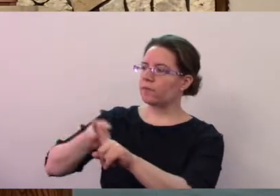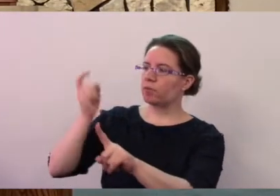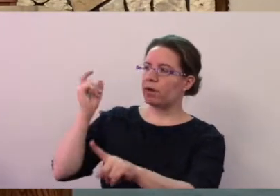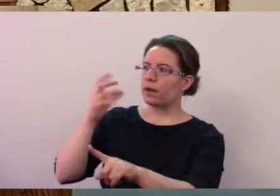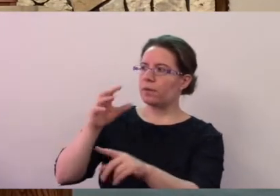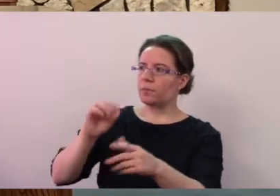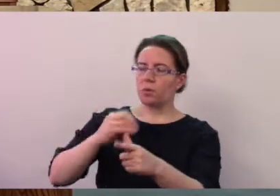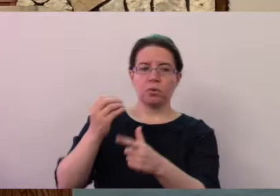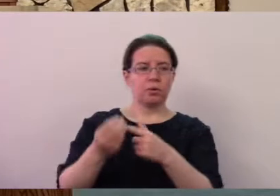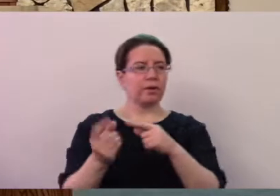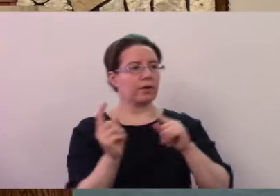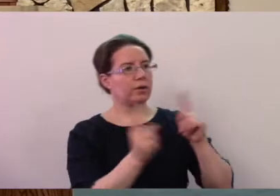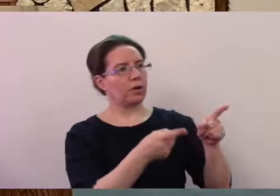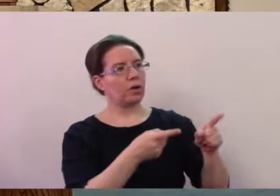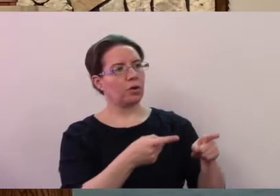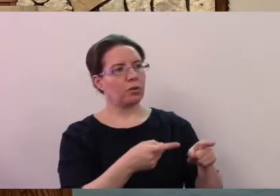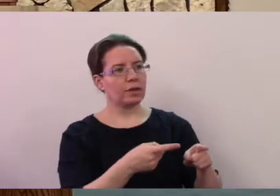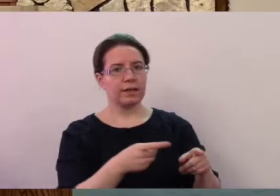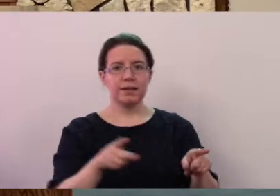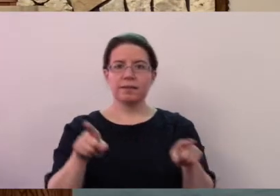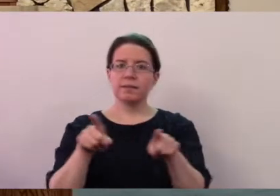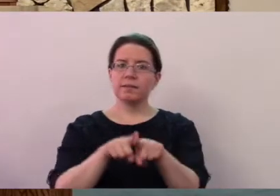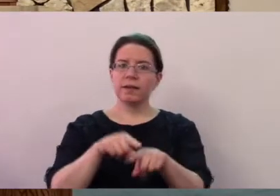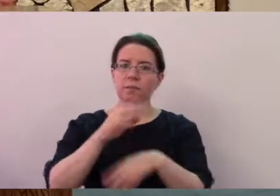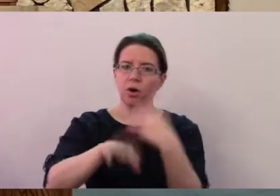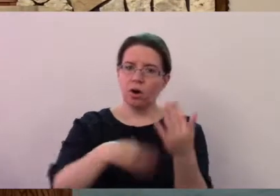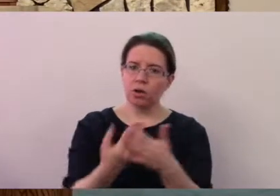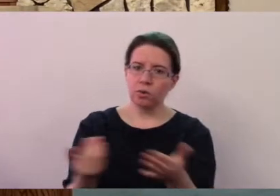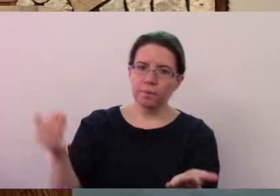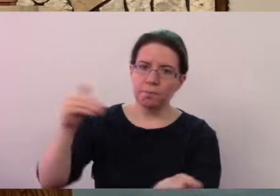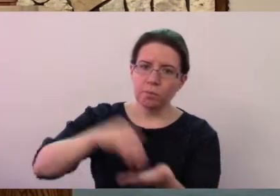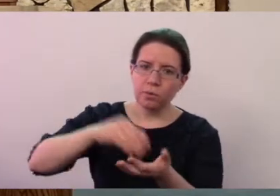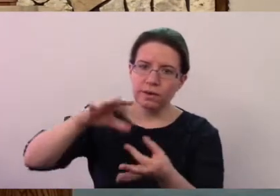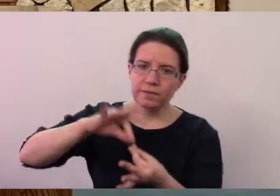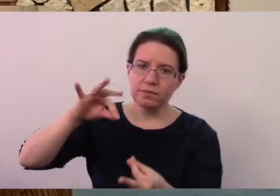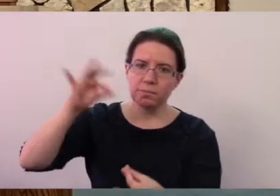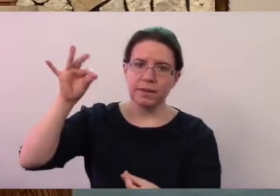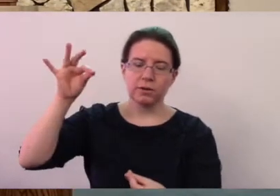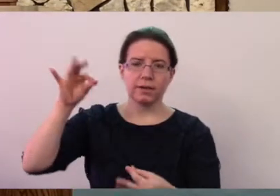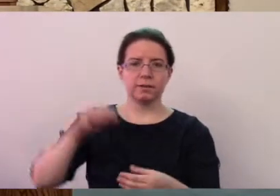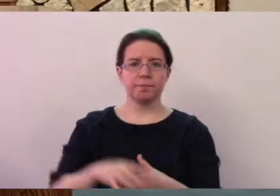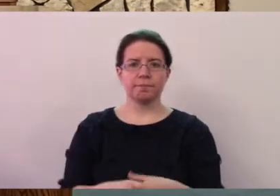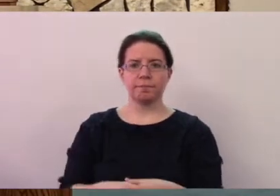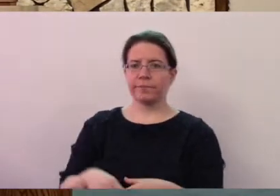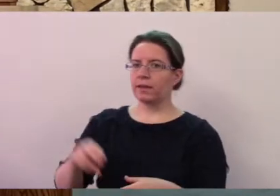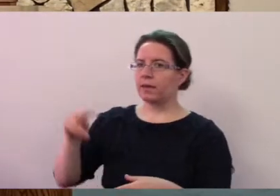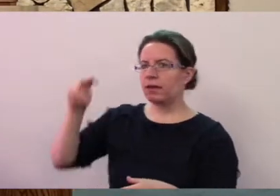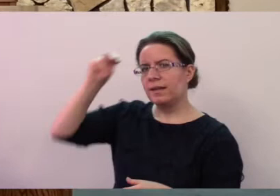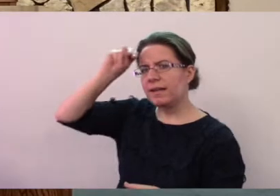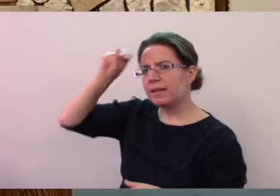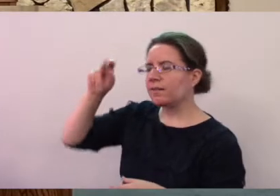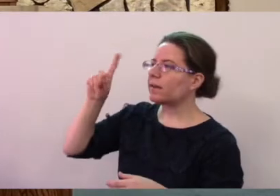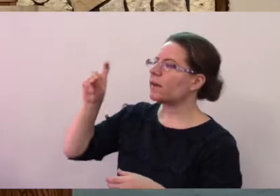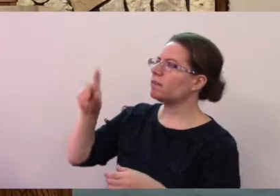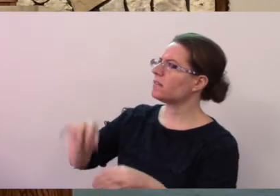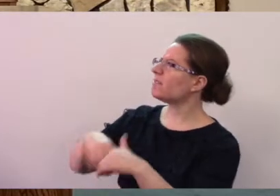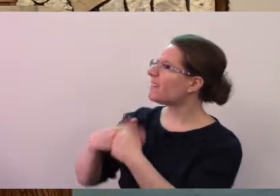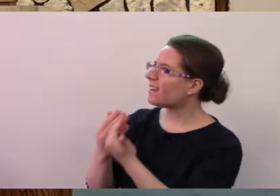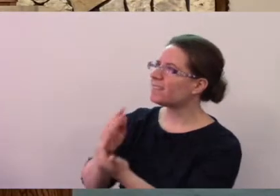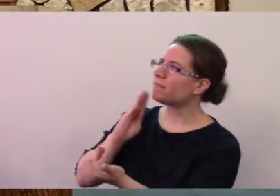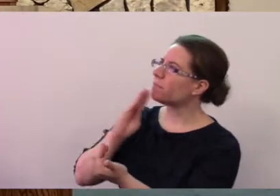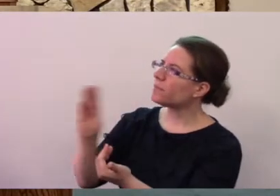of the Spirit. Nicodemus answered and said unto him, How can these things be? How can this